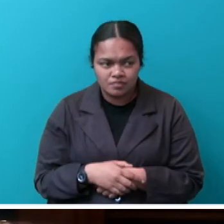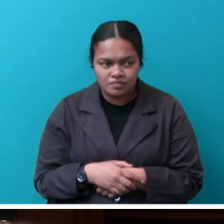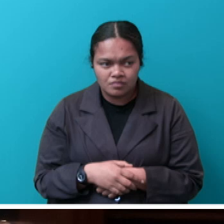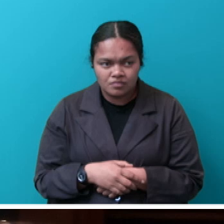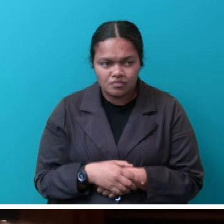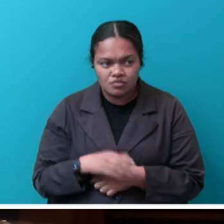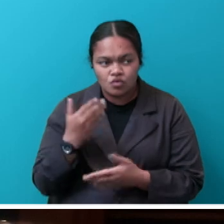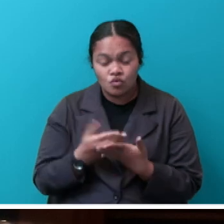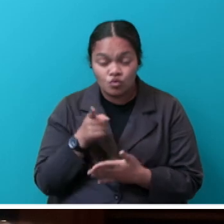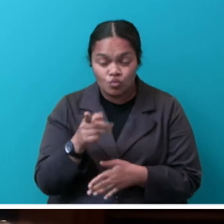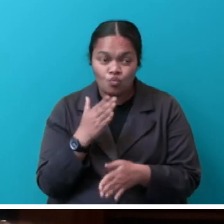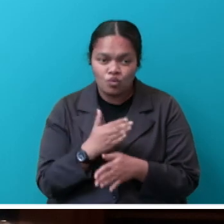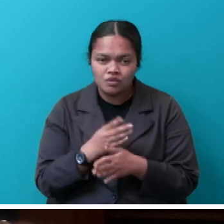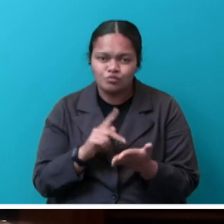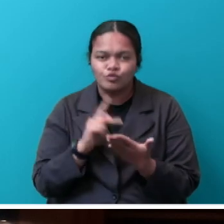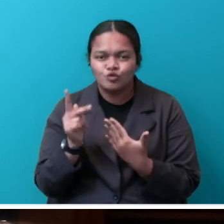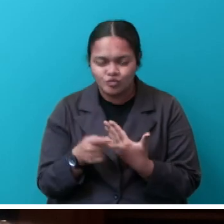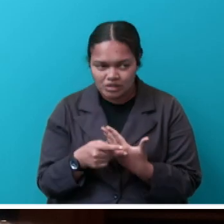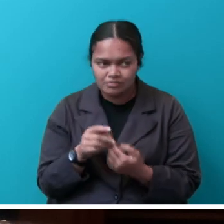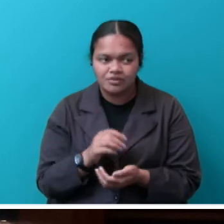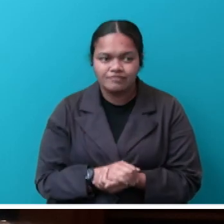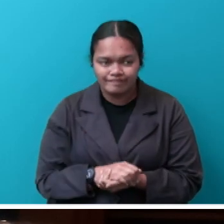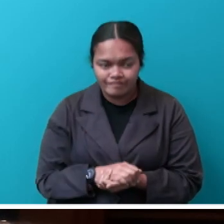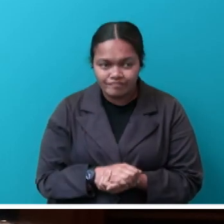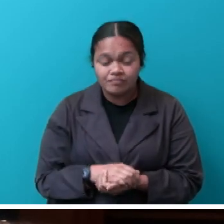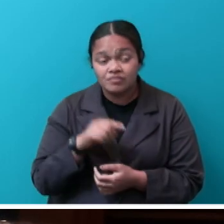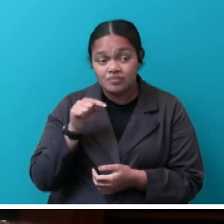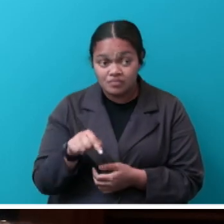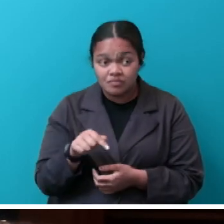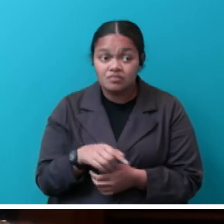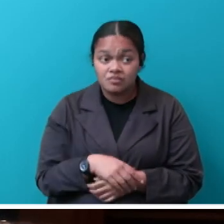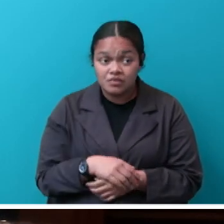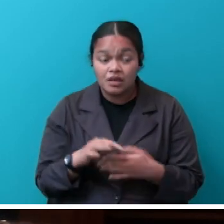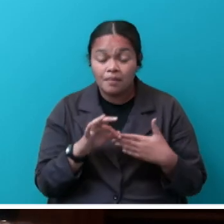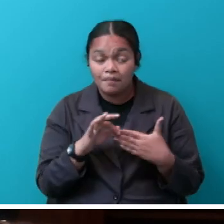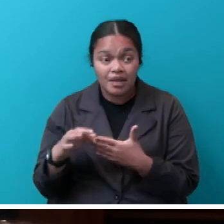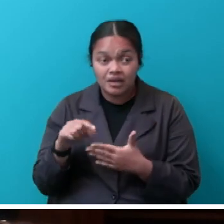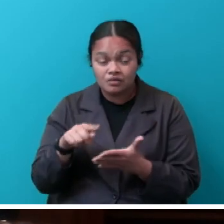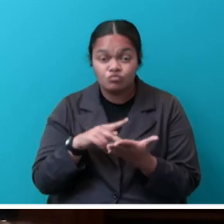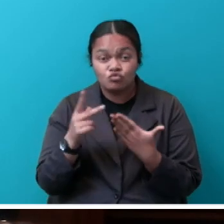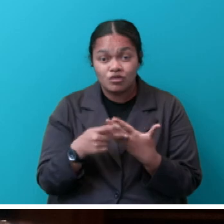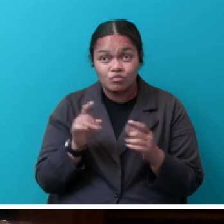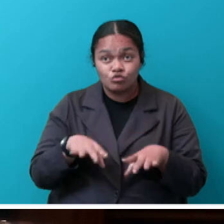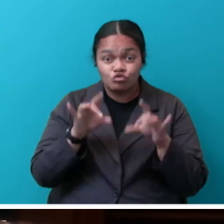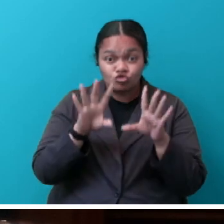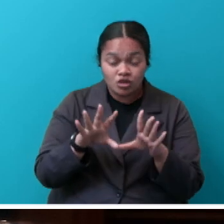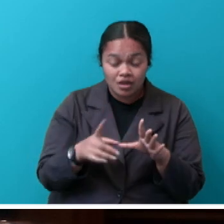work programs. Therefore, we'll be piloting this project in Australia and